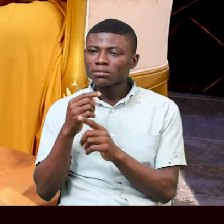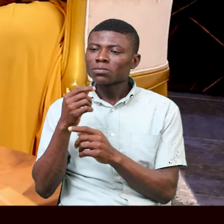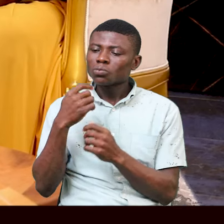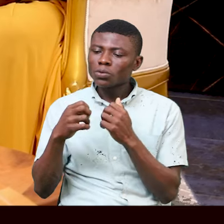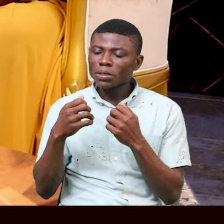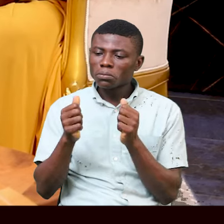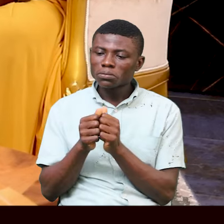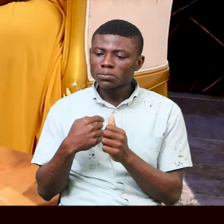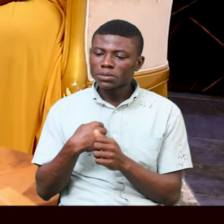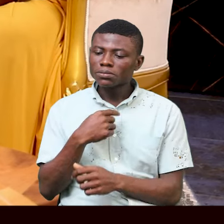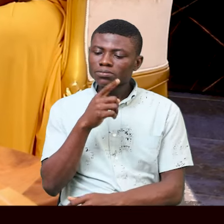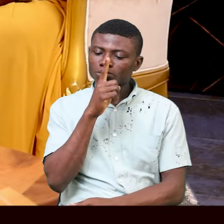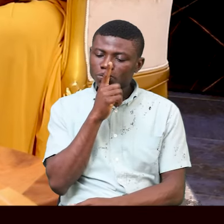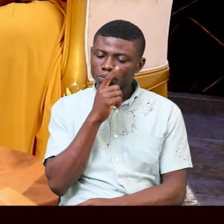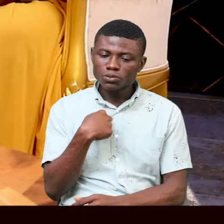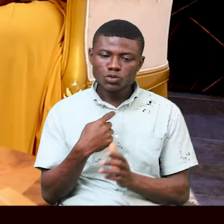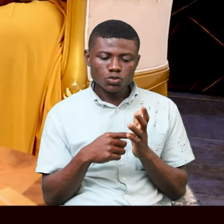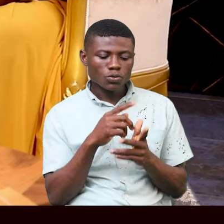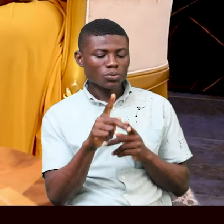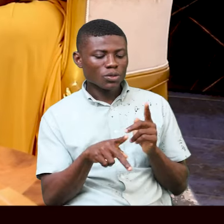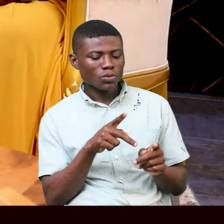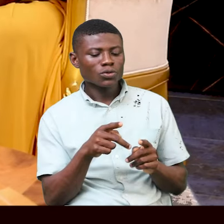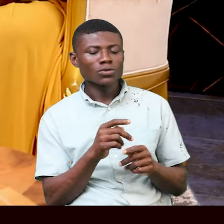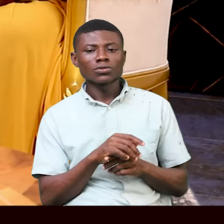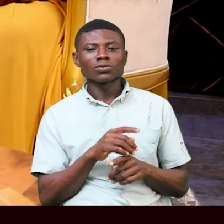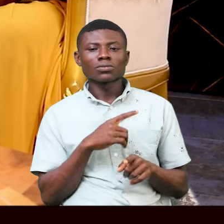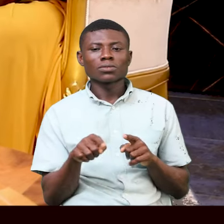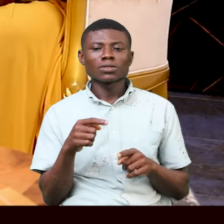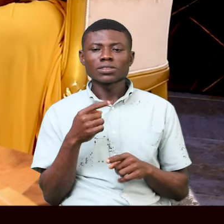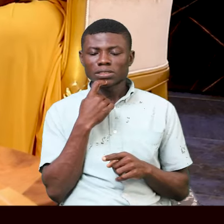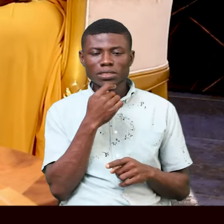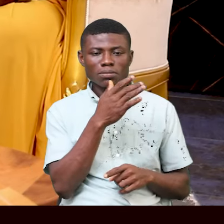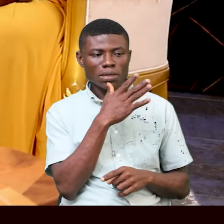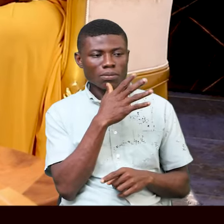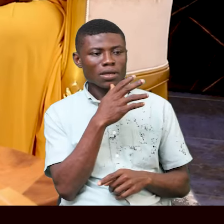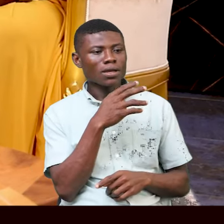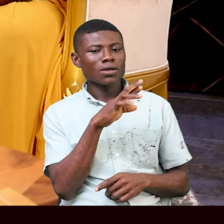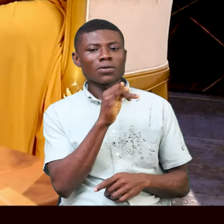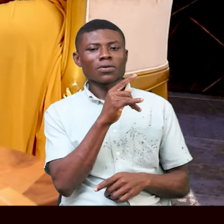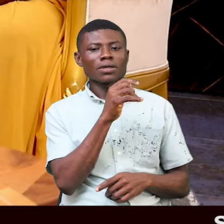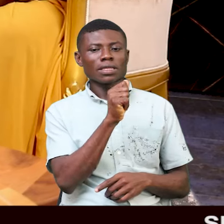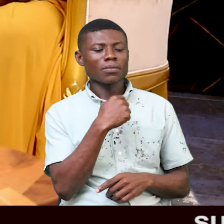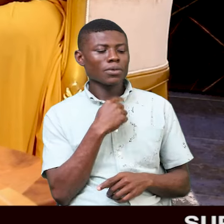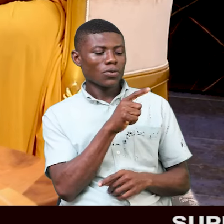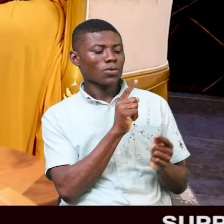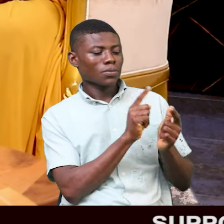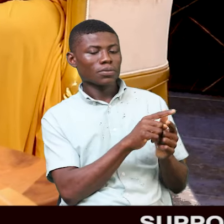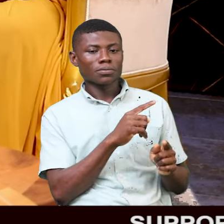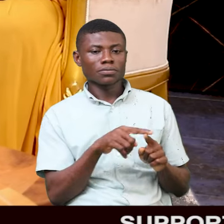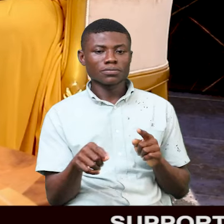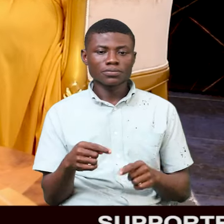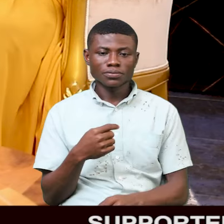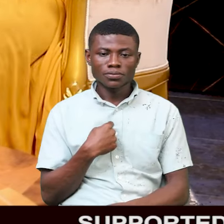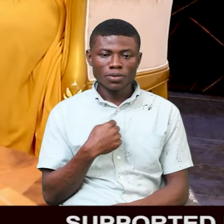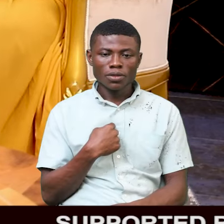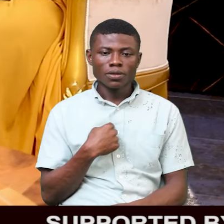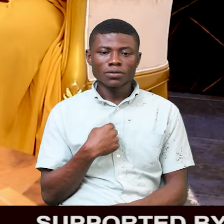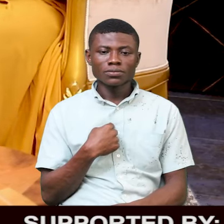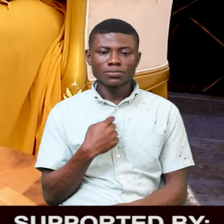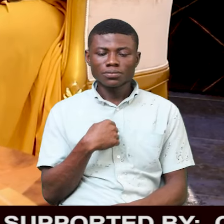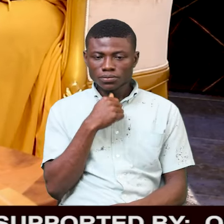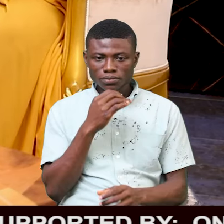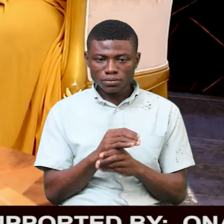memo bi e hu se eye e de na na sha odin ma o ka se mama Rita o hunt me ntina se wu meko Mama me mfa ho se obi